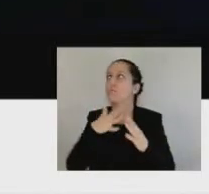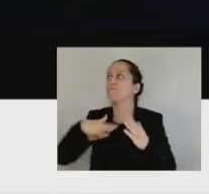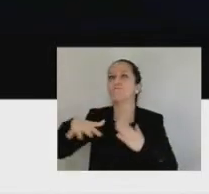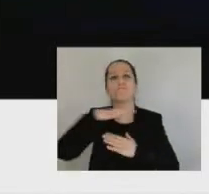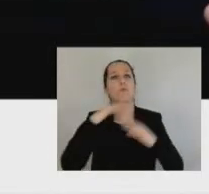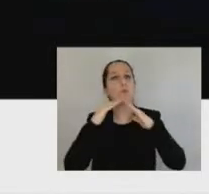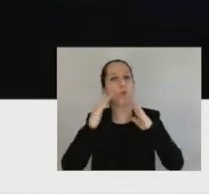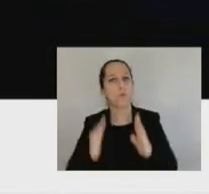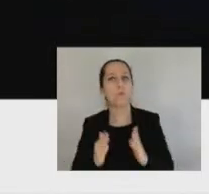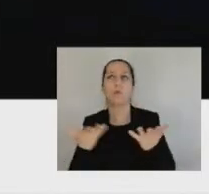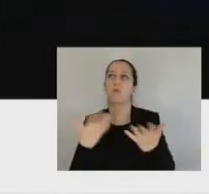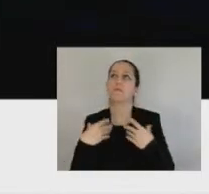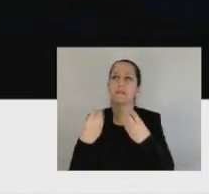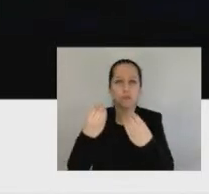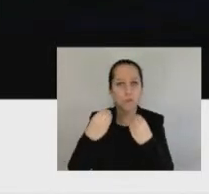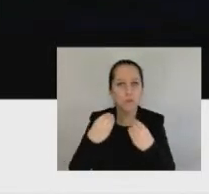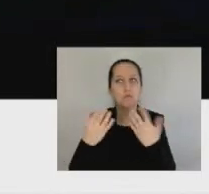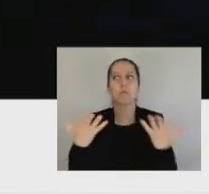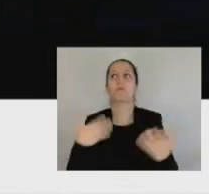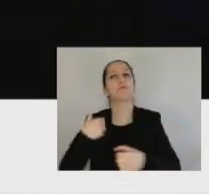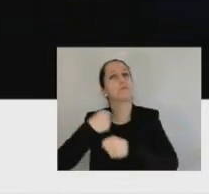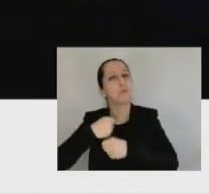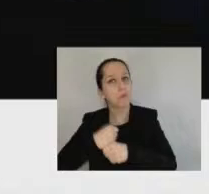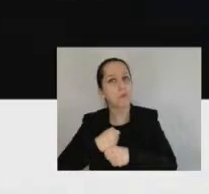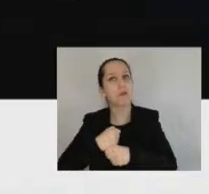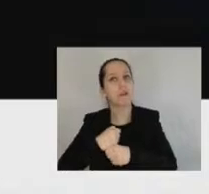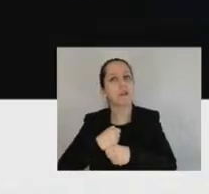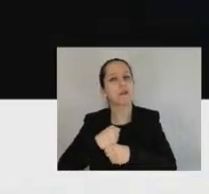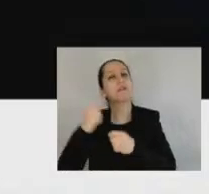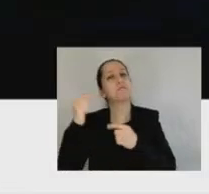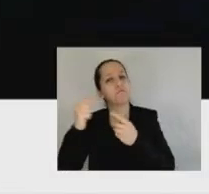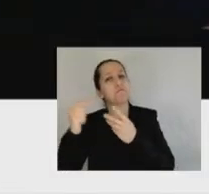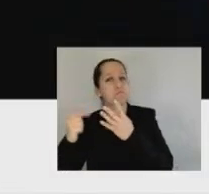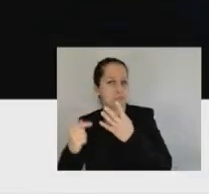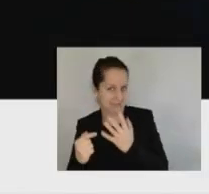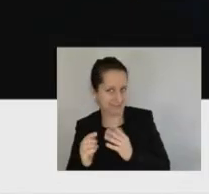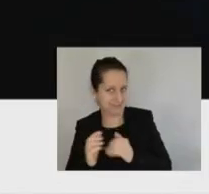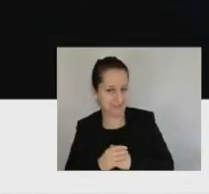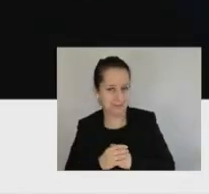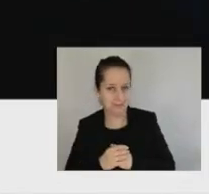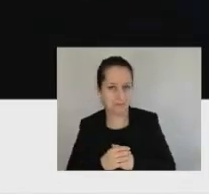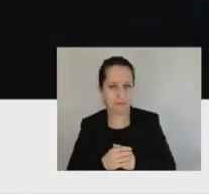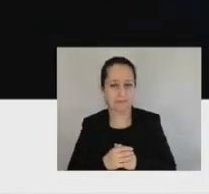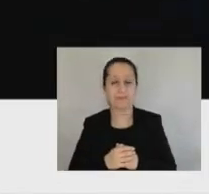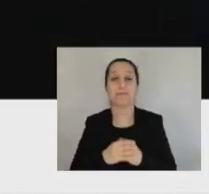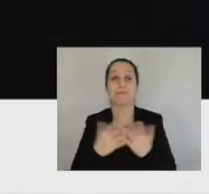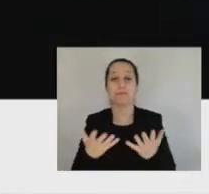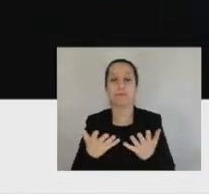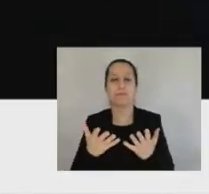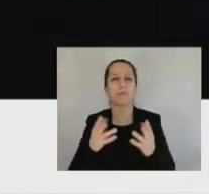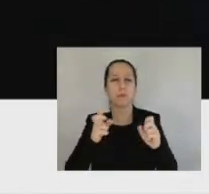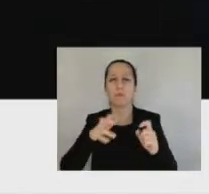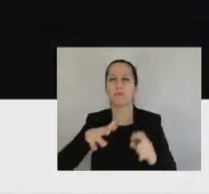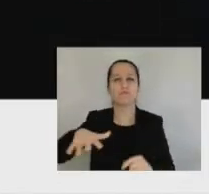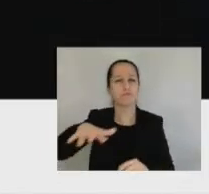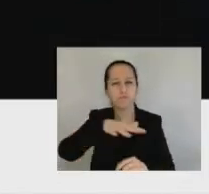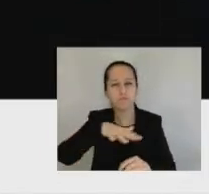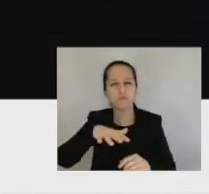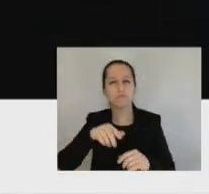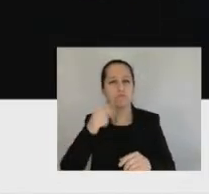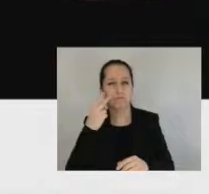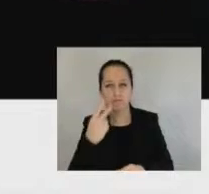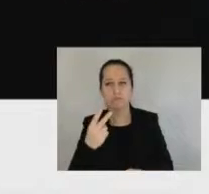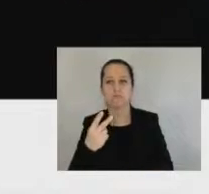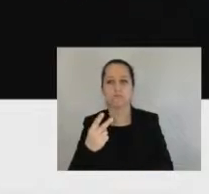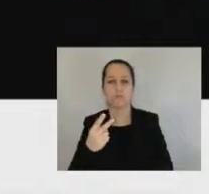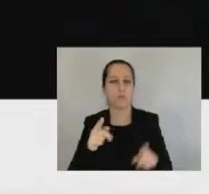behavior, concrete material conditions, employment, status, they all play a key role when analyzed